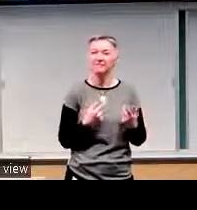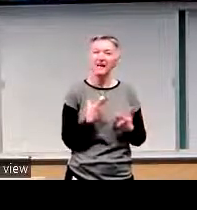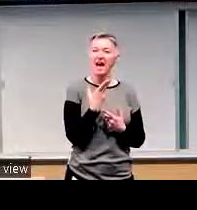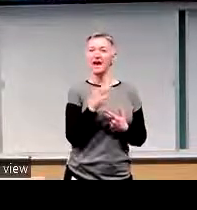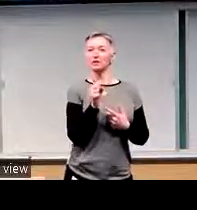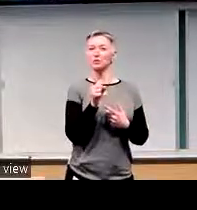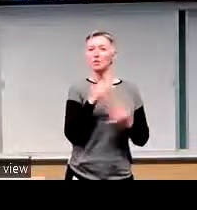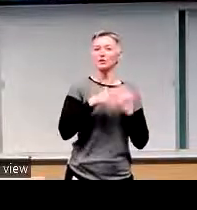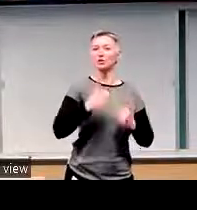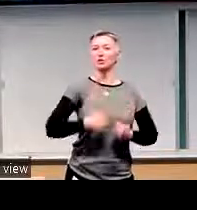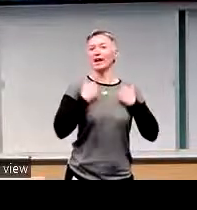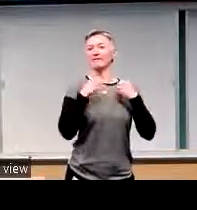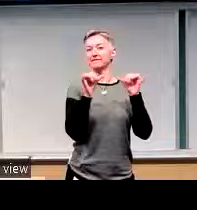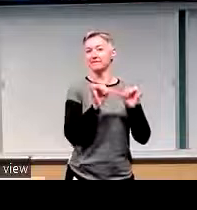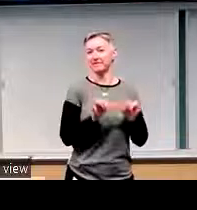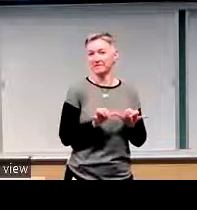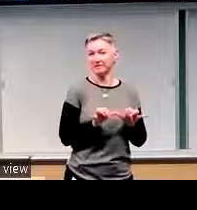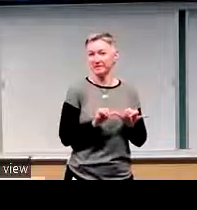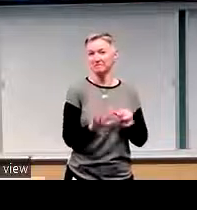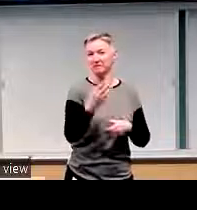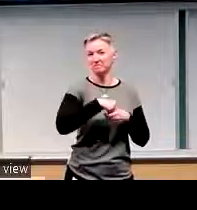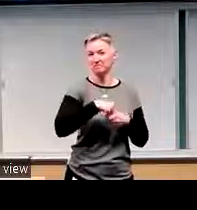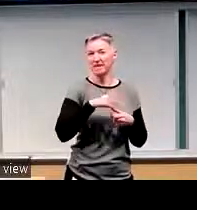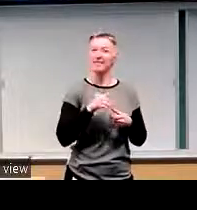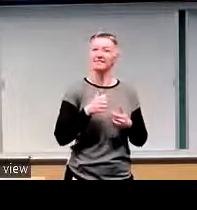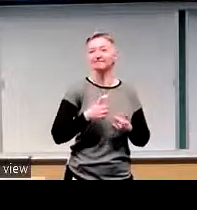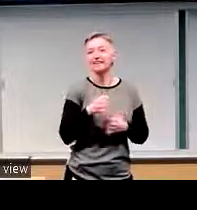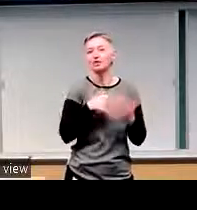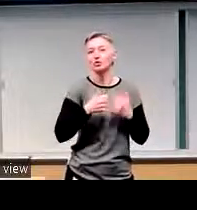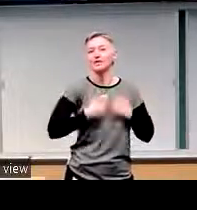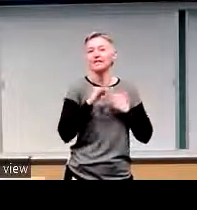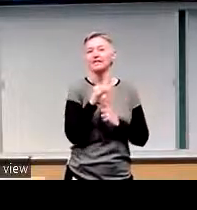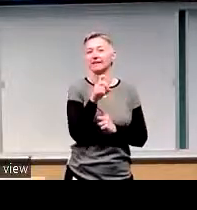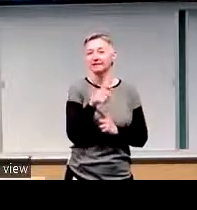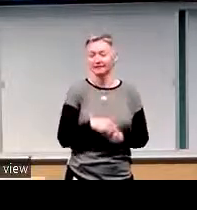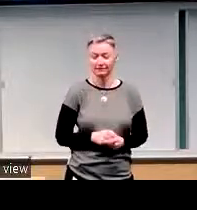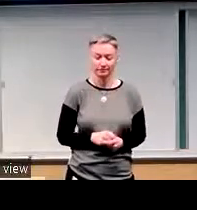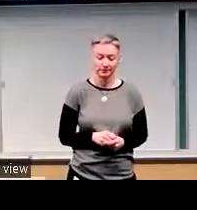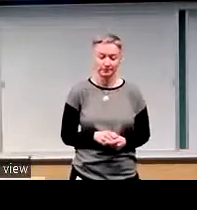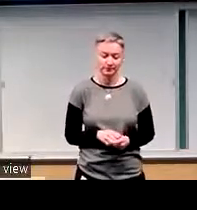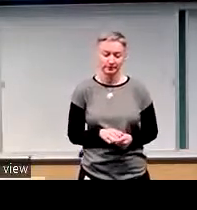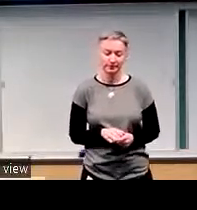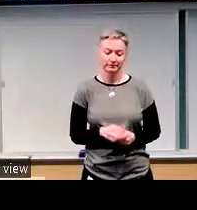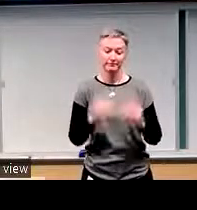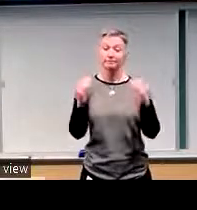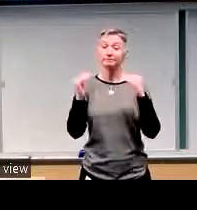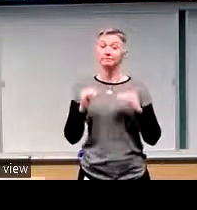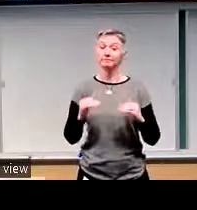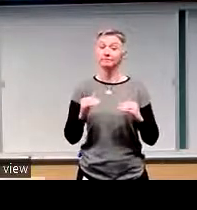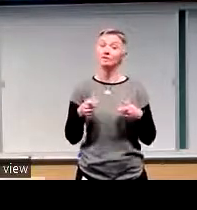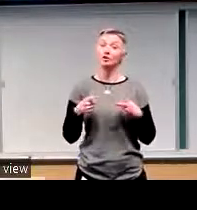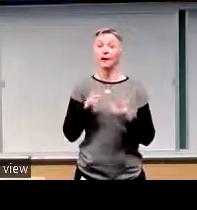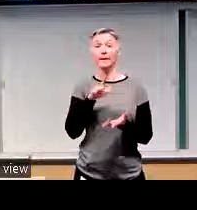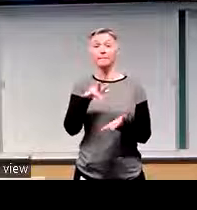life factors are incorporated in this social life index. So also in